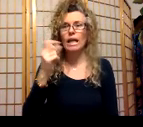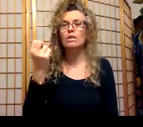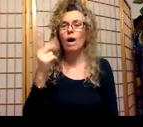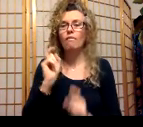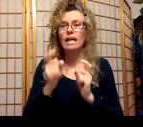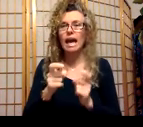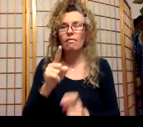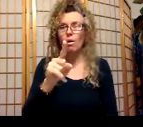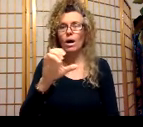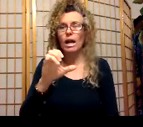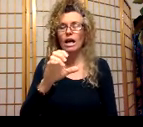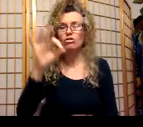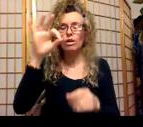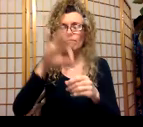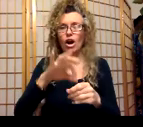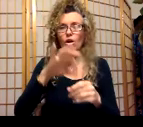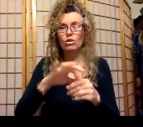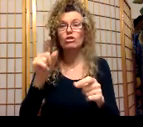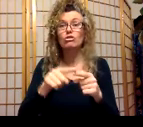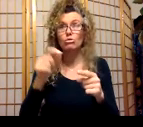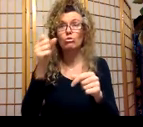gave 100 votes to create this.